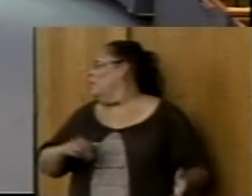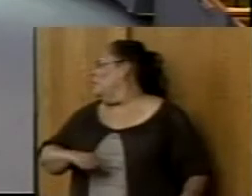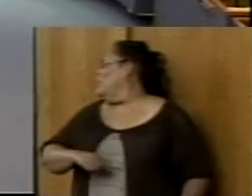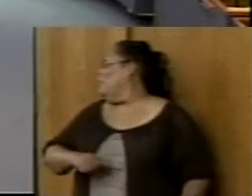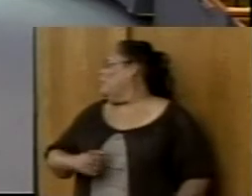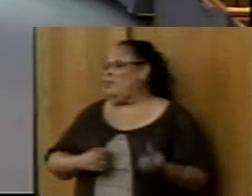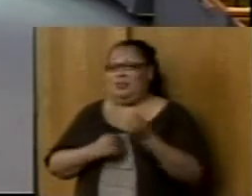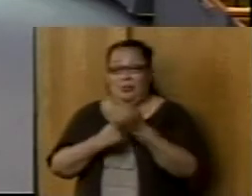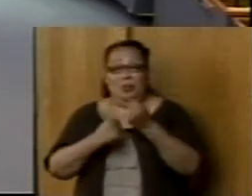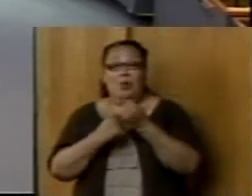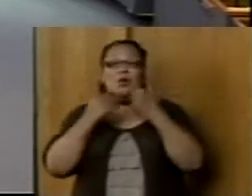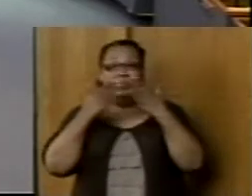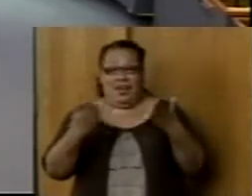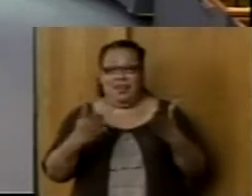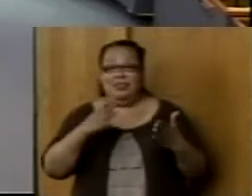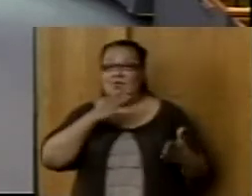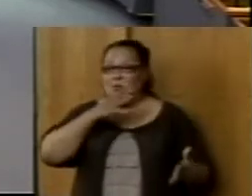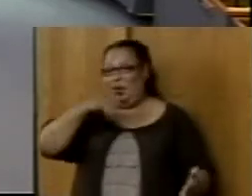thank you to your mom and dad.